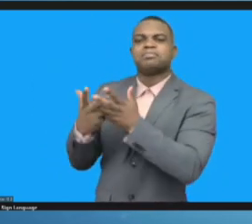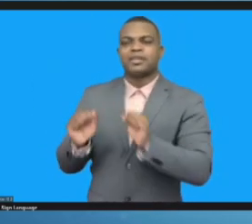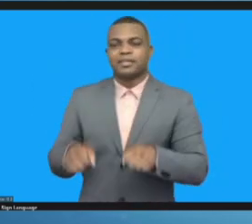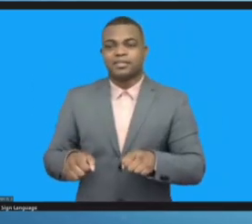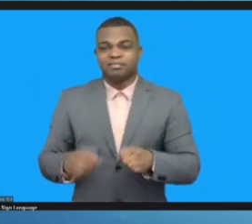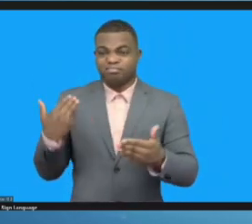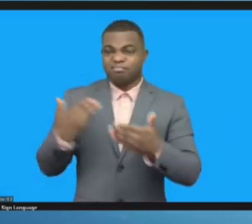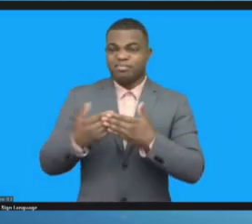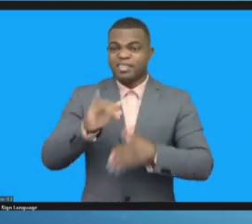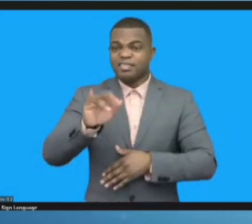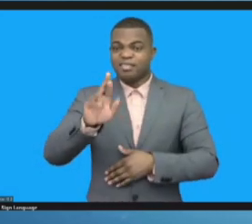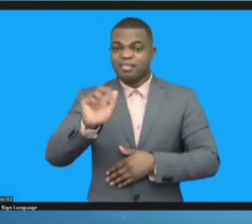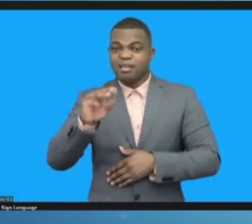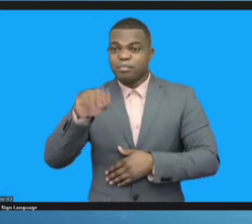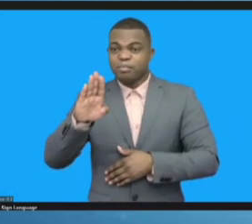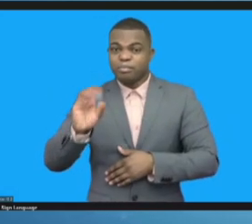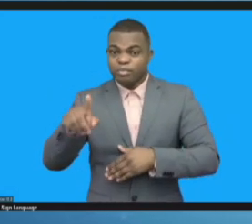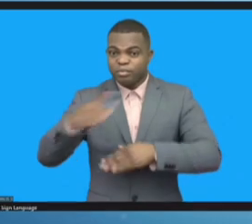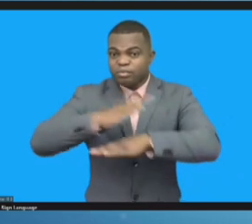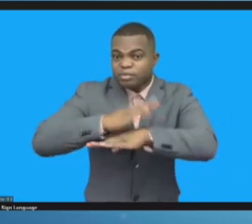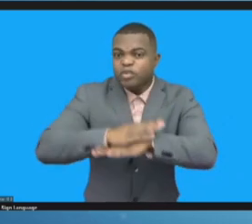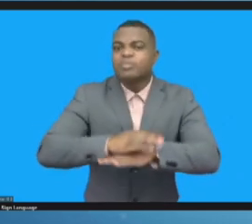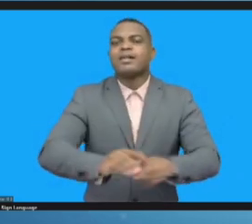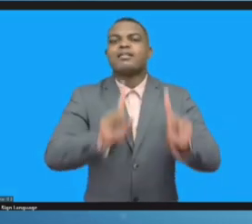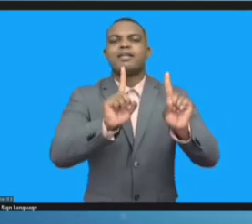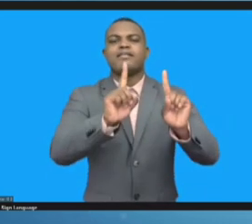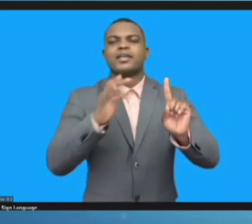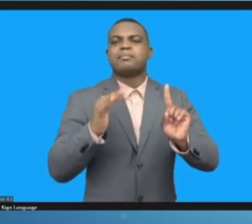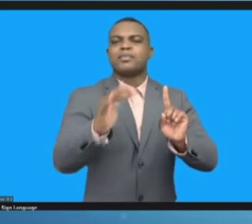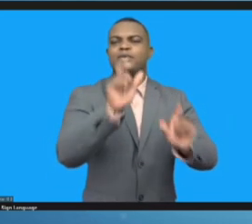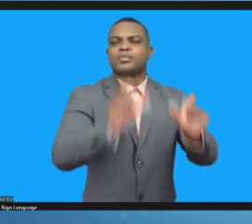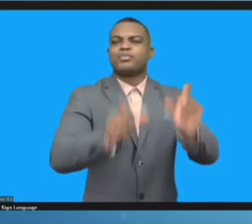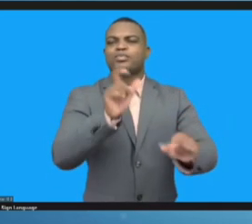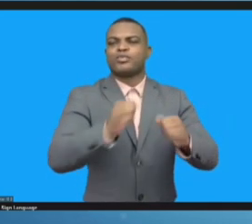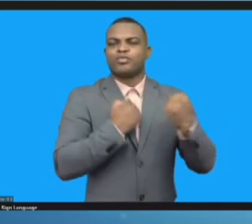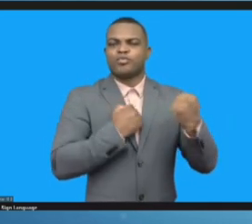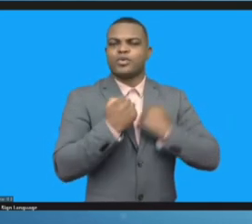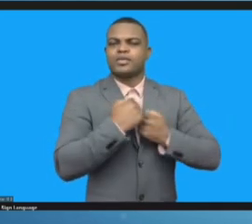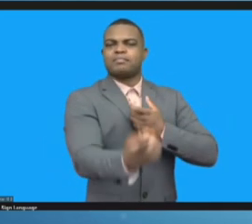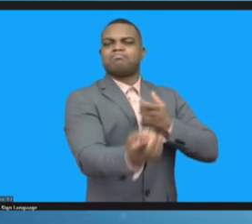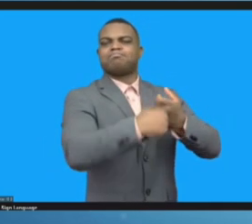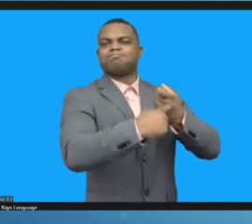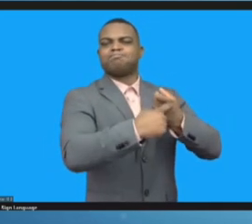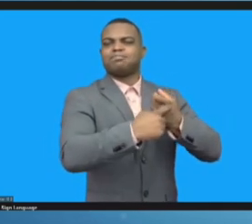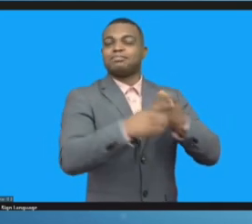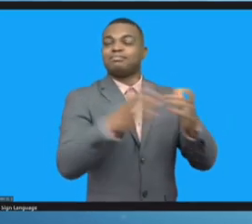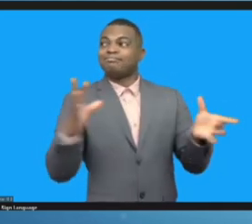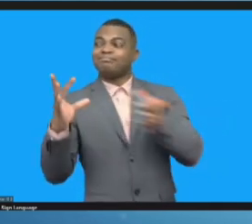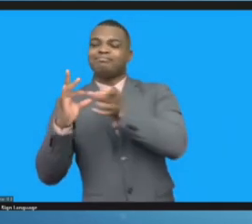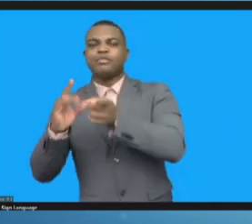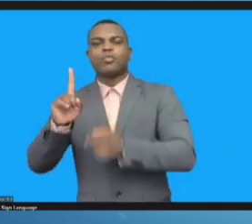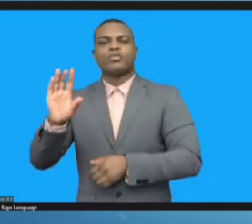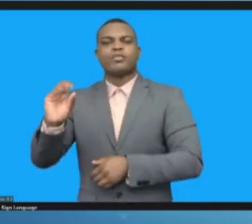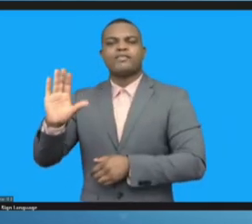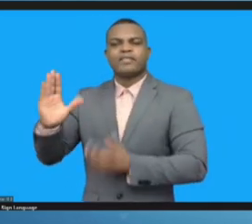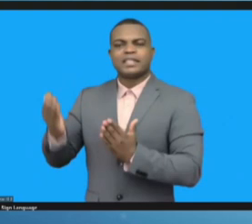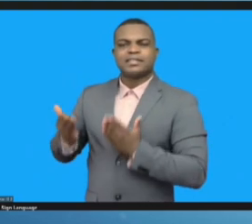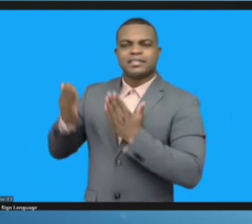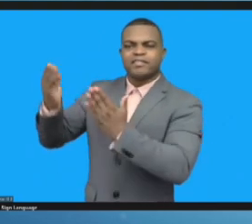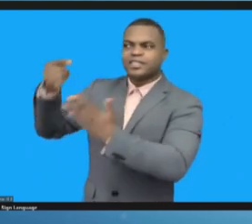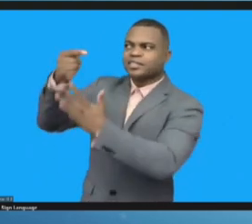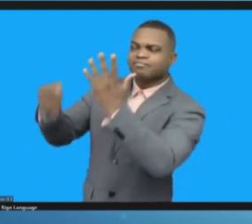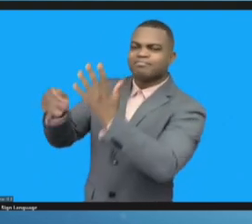launched a called Digital Society Assistance Program, Novici, an unconditional cash transfer to assist